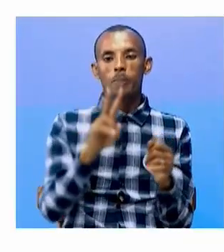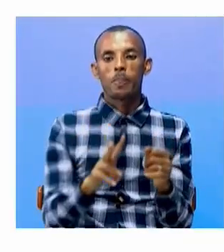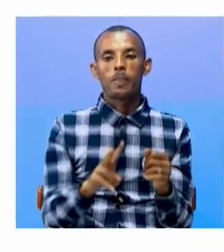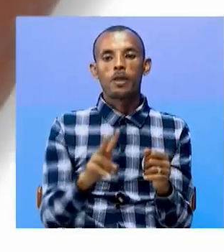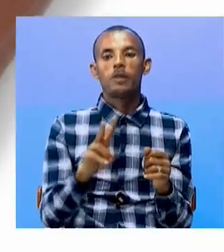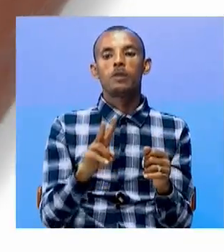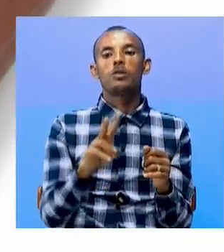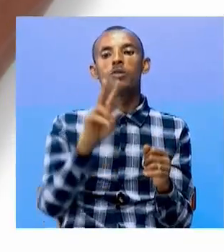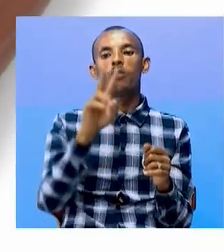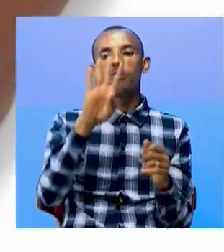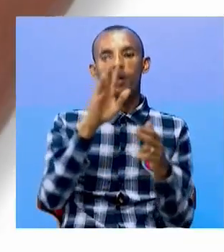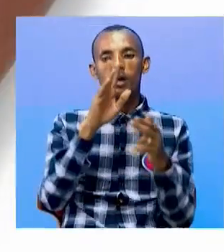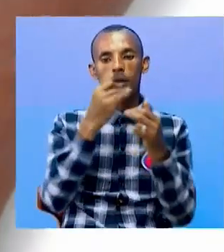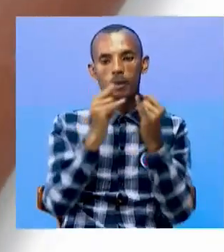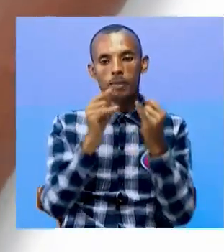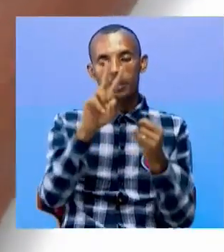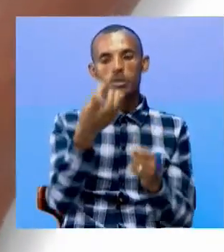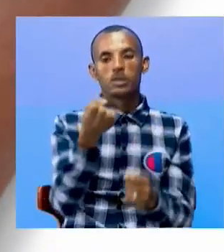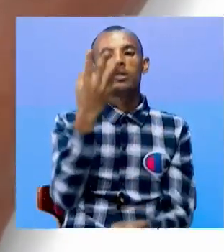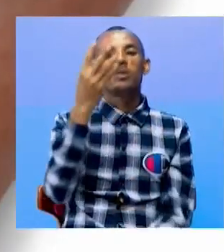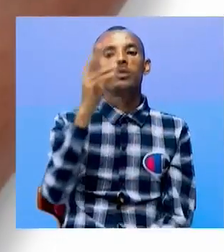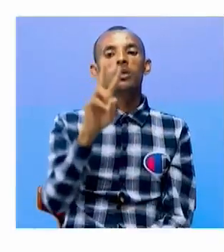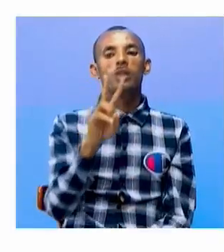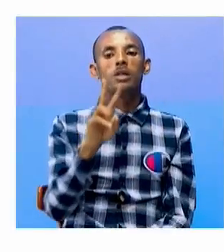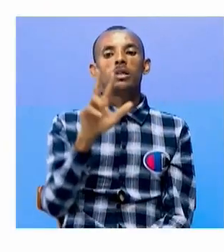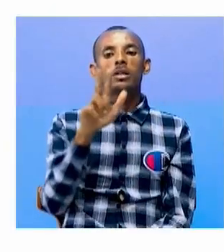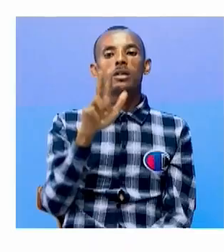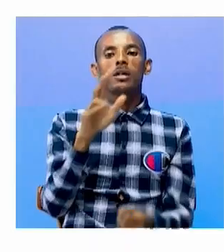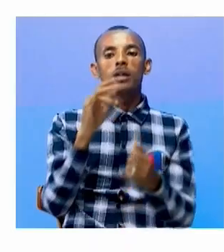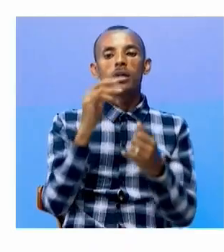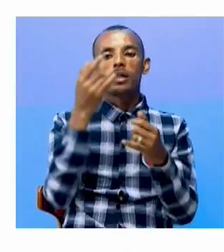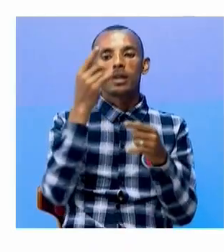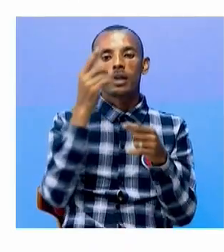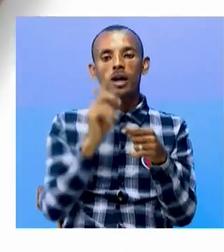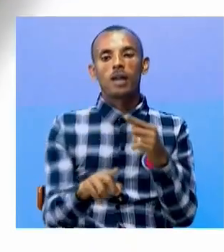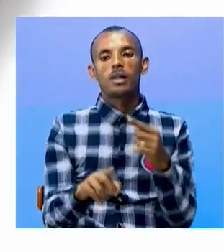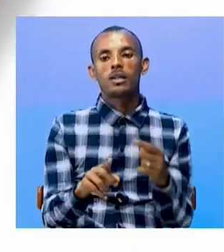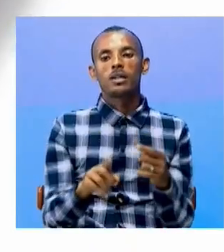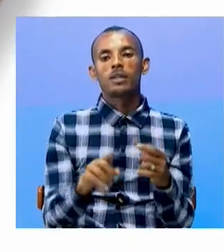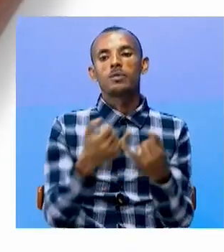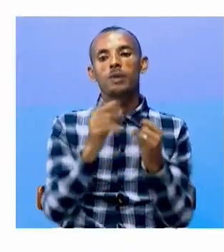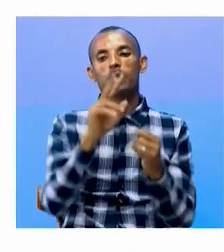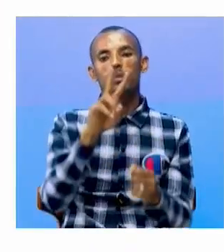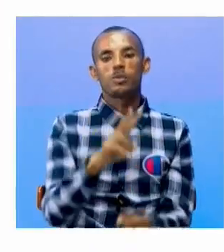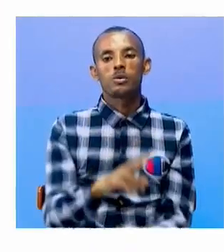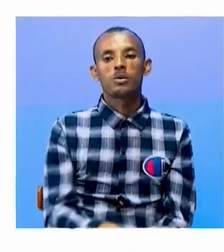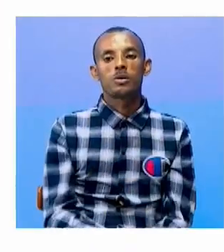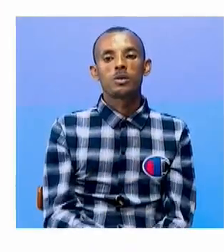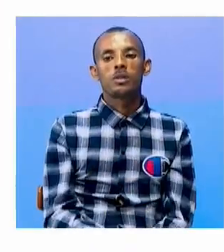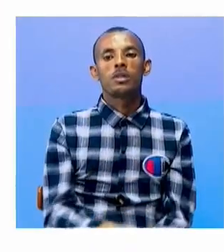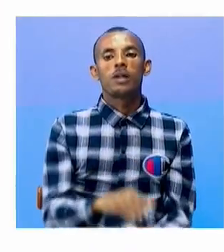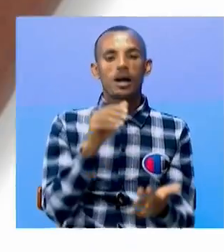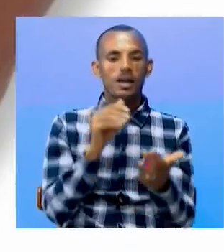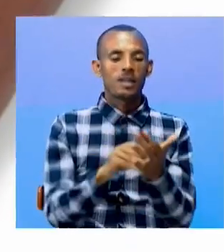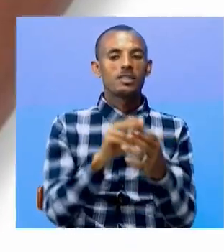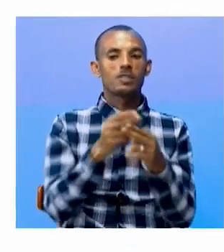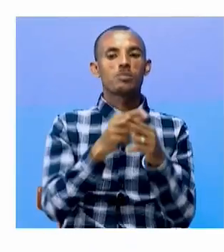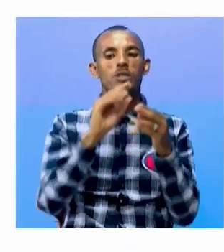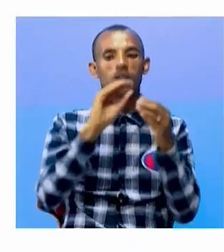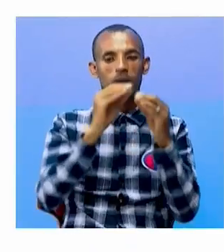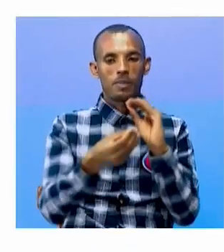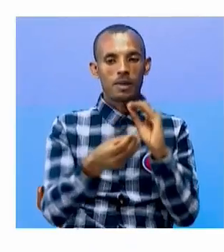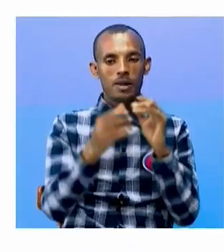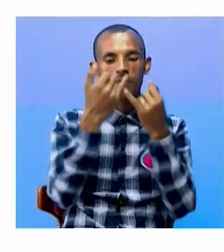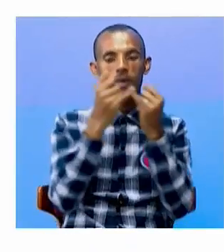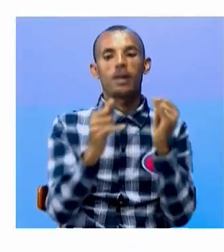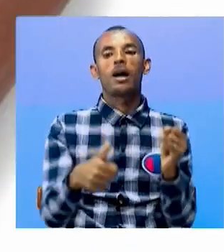4 divided by 2, you have 2. 3 cannot divisible by 2, just put down. Again, the smallest number that divide